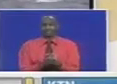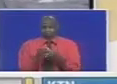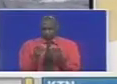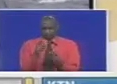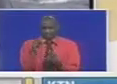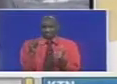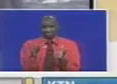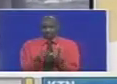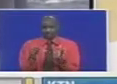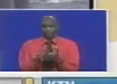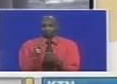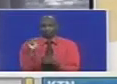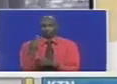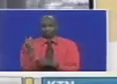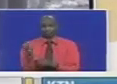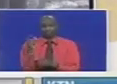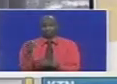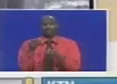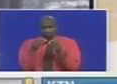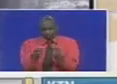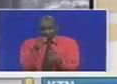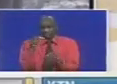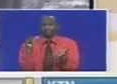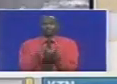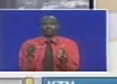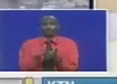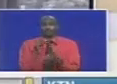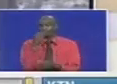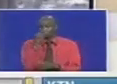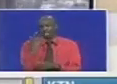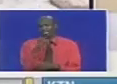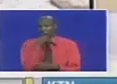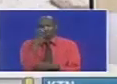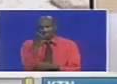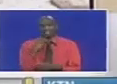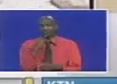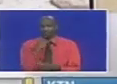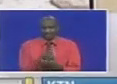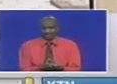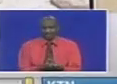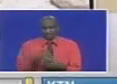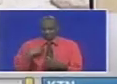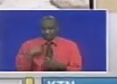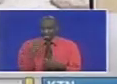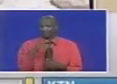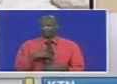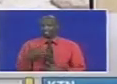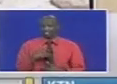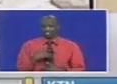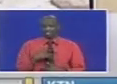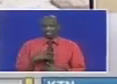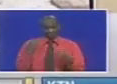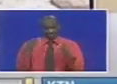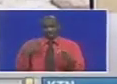issue of irrigation as a solution to food insecurity in the country. That was one of the beginning. And I have a feeling the